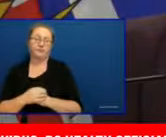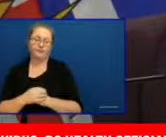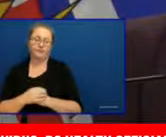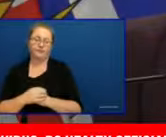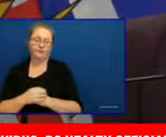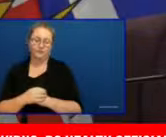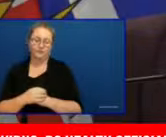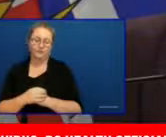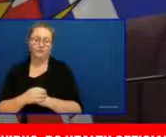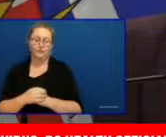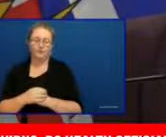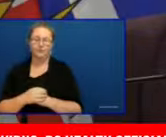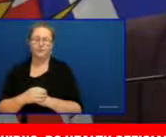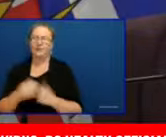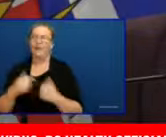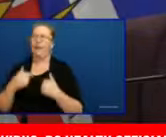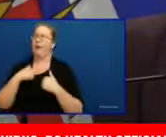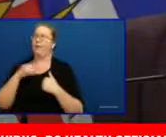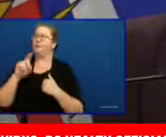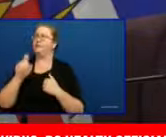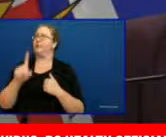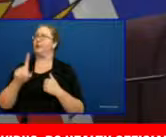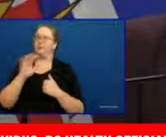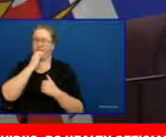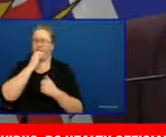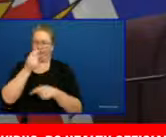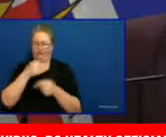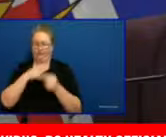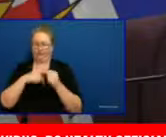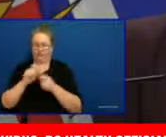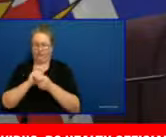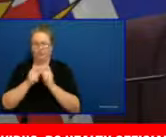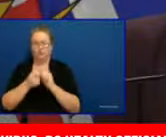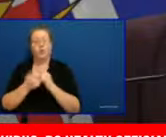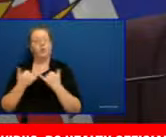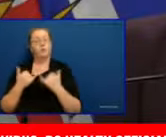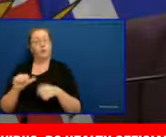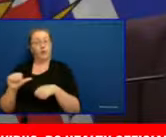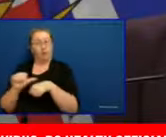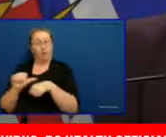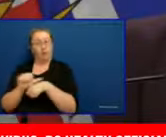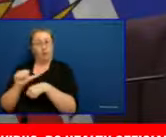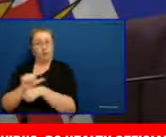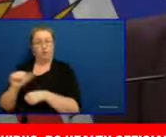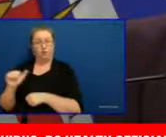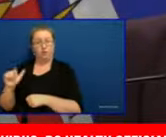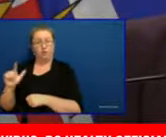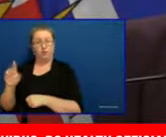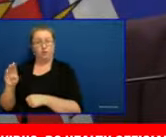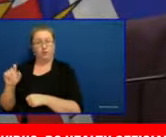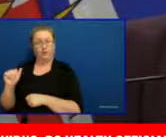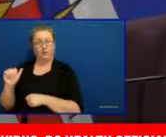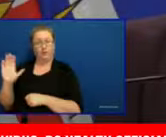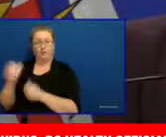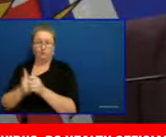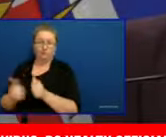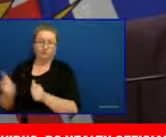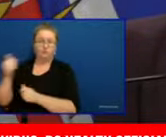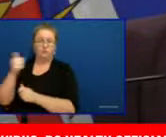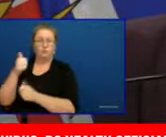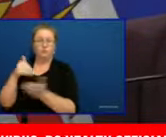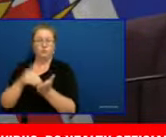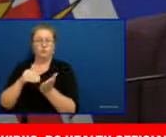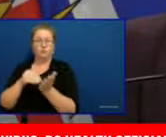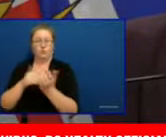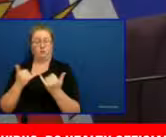Hi, Dr. Henry. So the CDC, actually I'm going to change my question. At their current trajectory, Alberta's chief medical officer